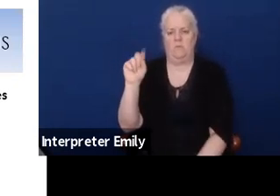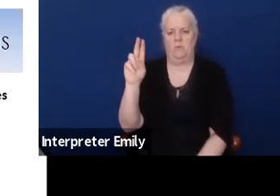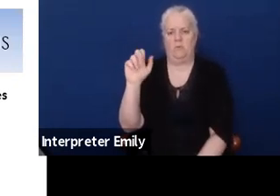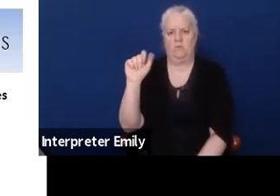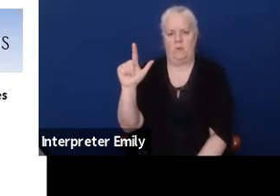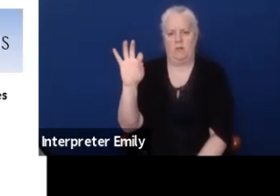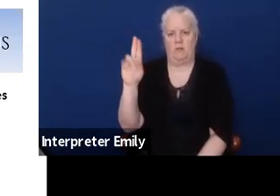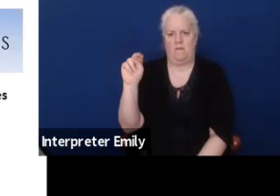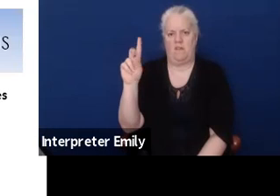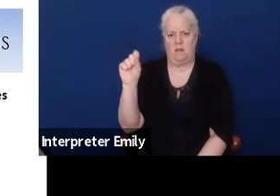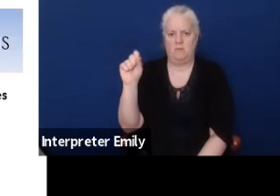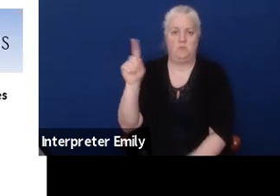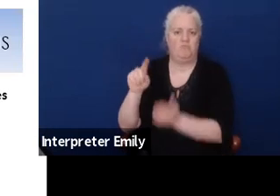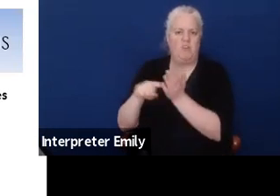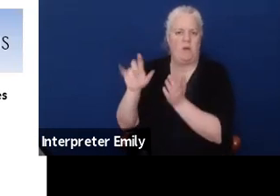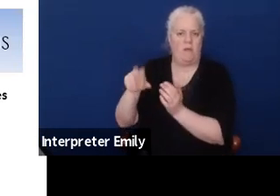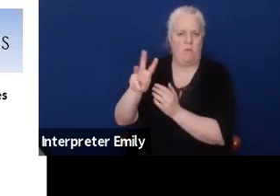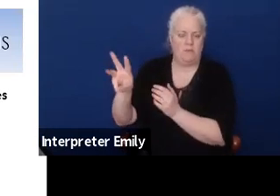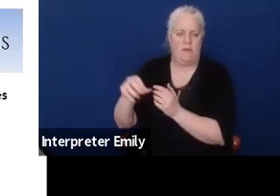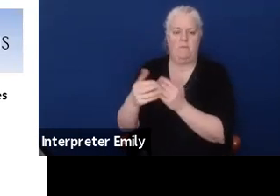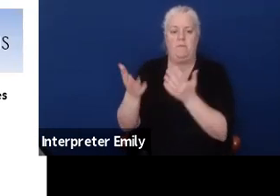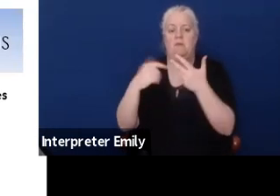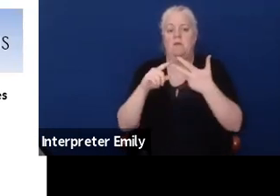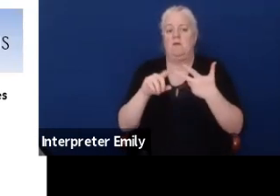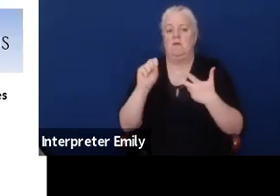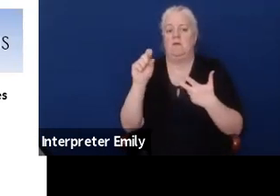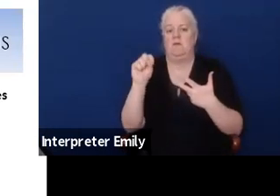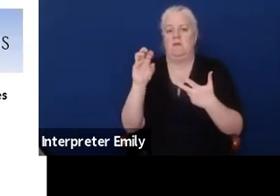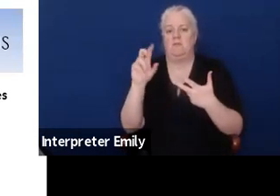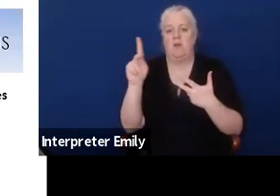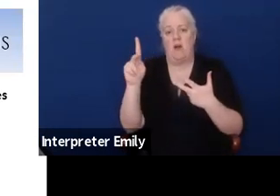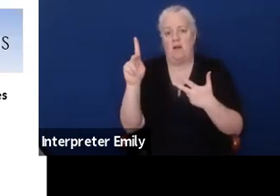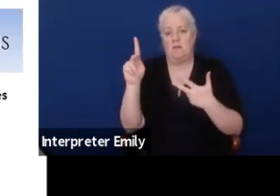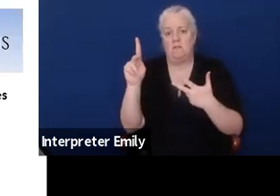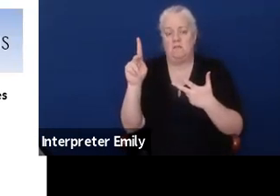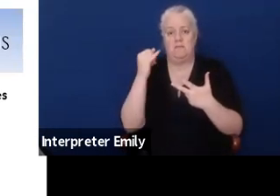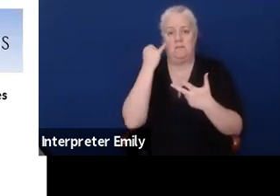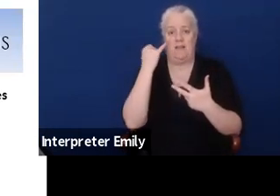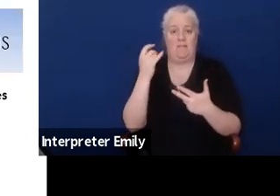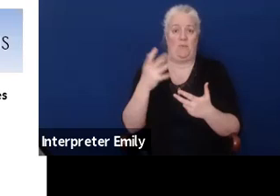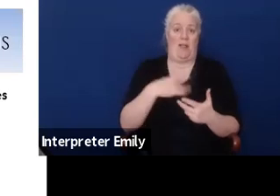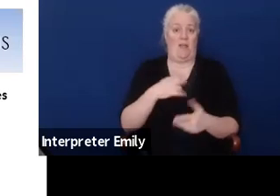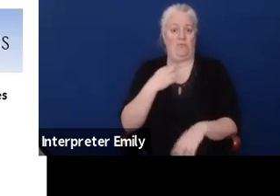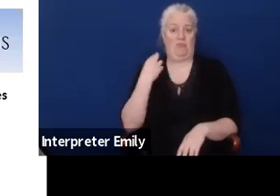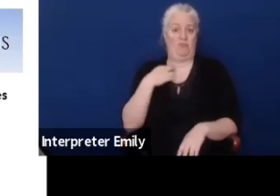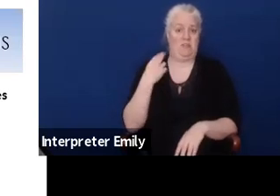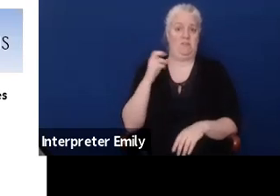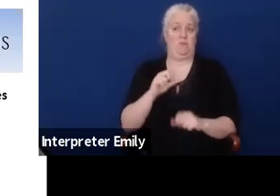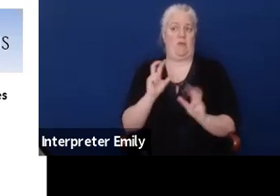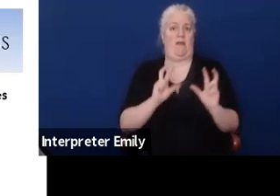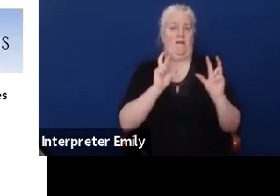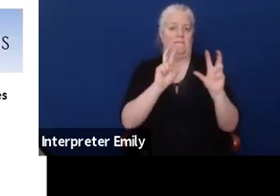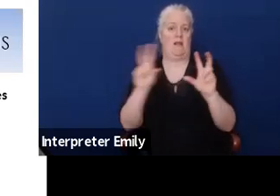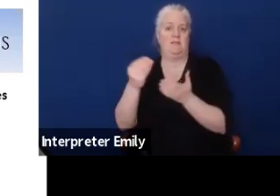also a stock market. If you are a little bit a risky person, you can put a little bit of your money,